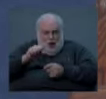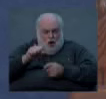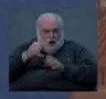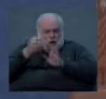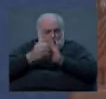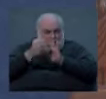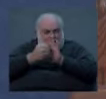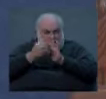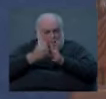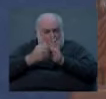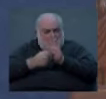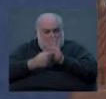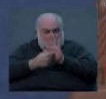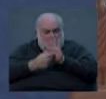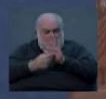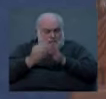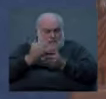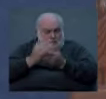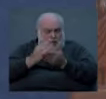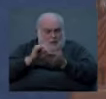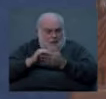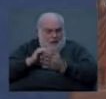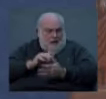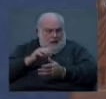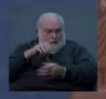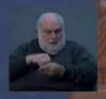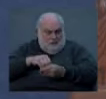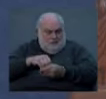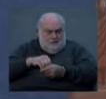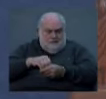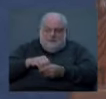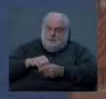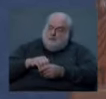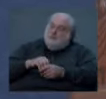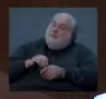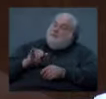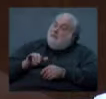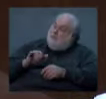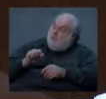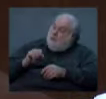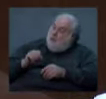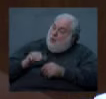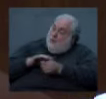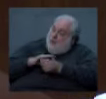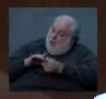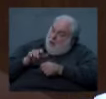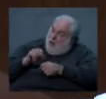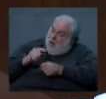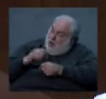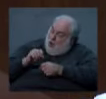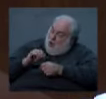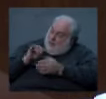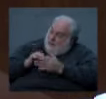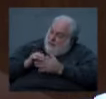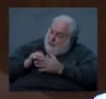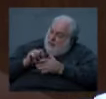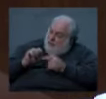are part of that process, you know, that goes through that. So the logo and everything is what the